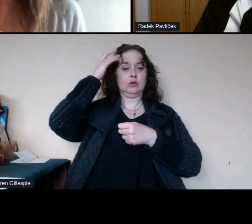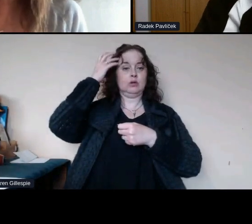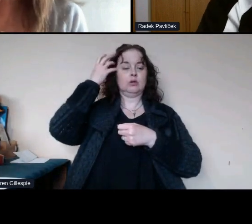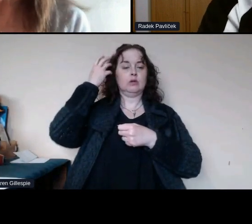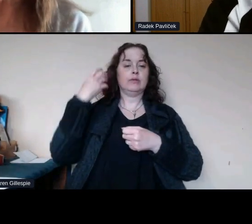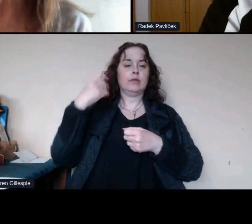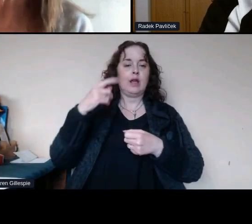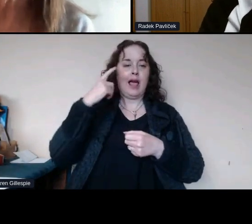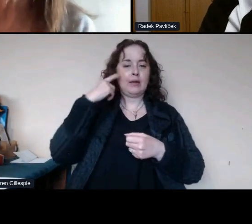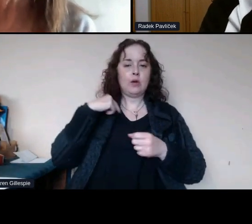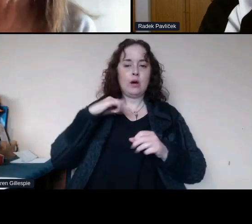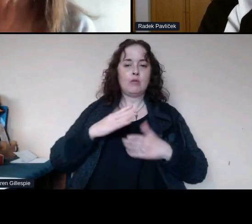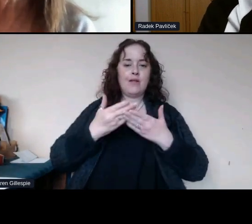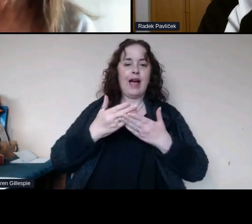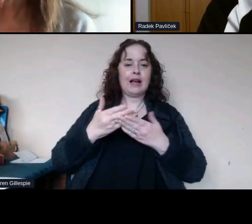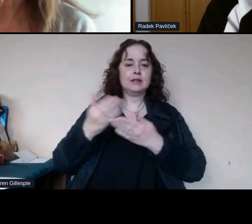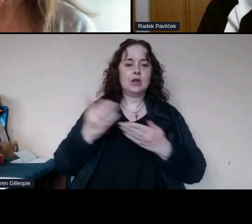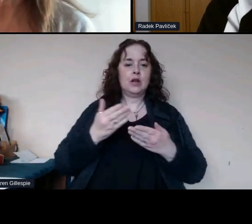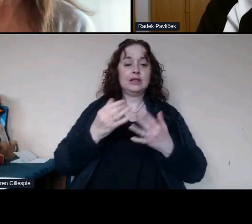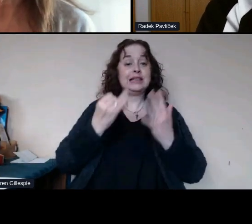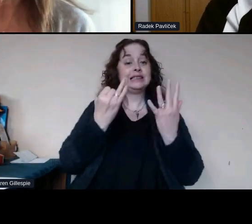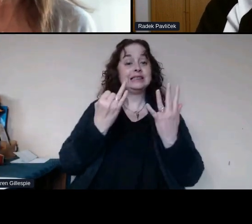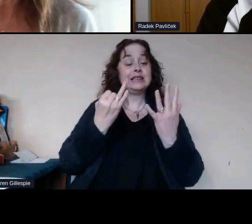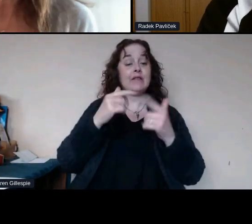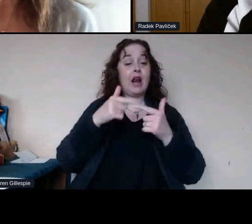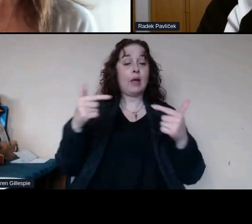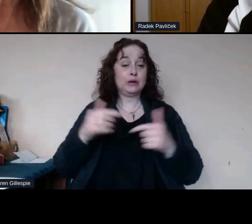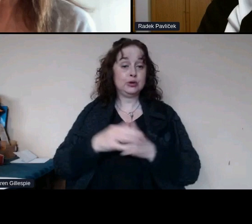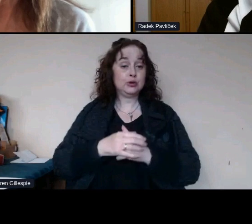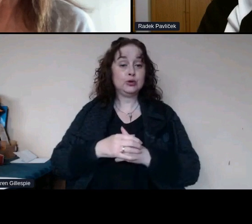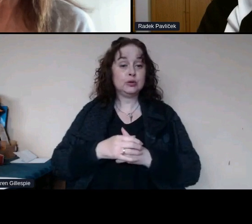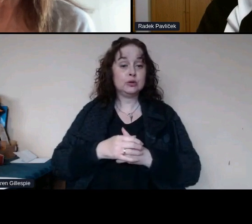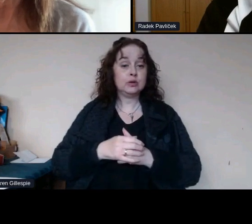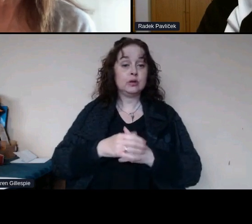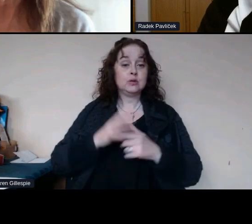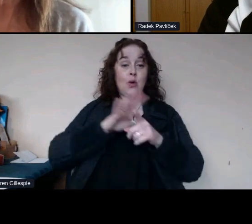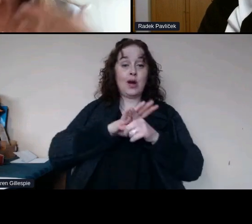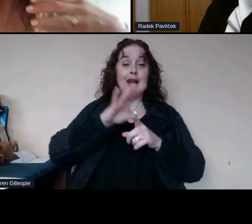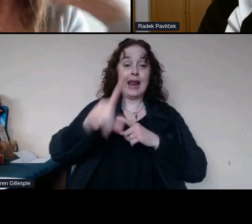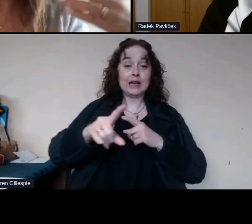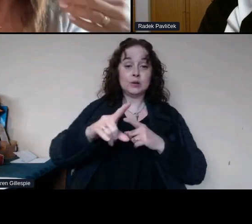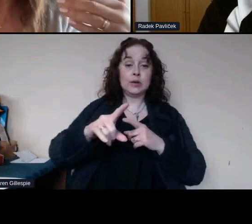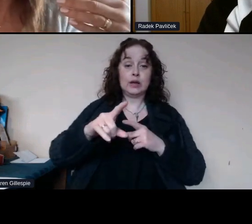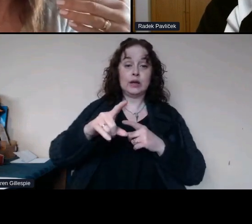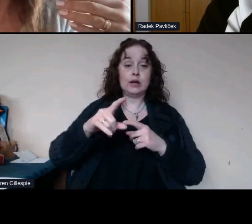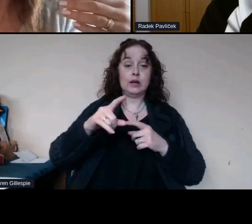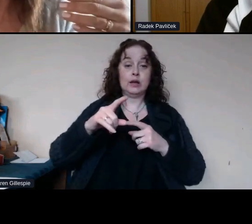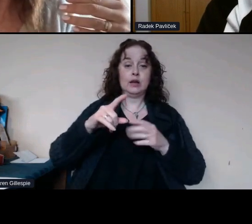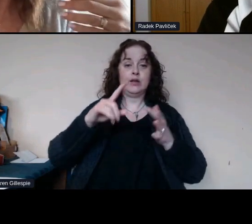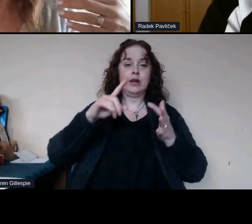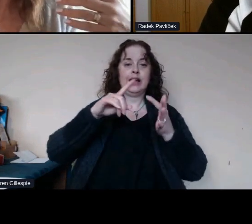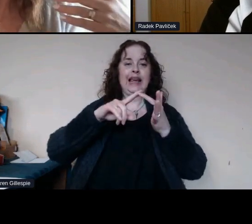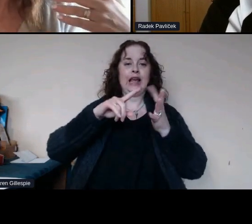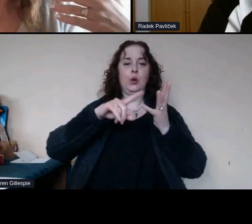provide services in at least 7 languages. So in next week we will do a kind of an EU level